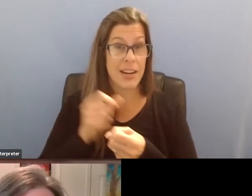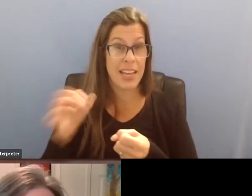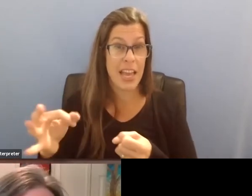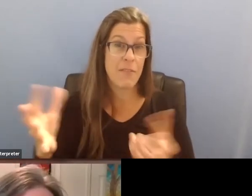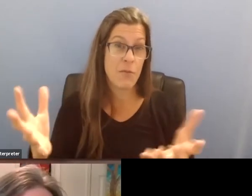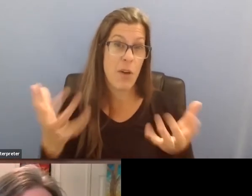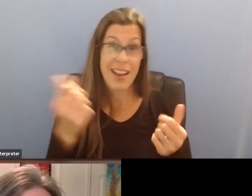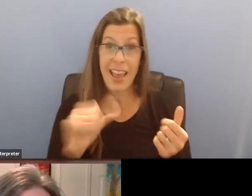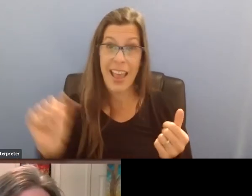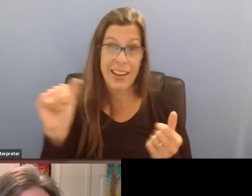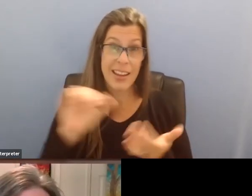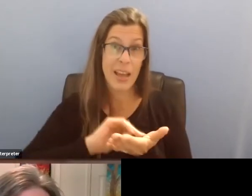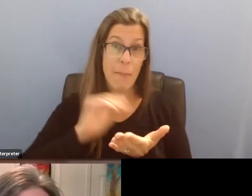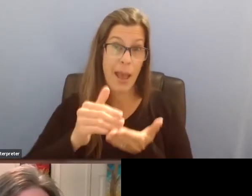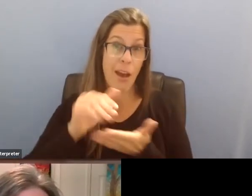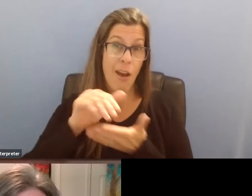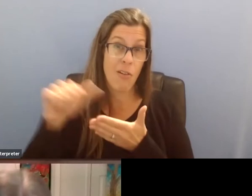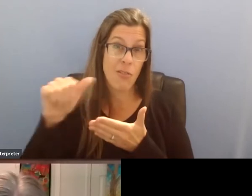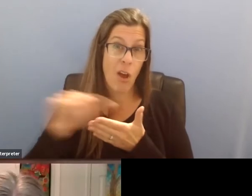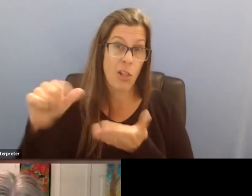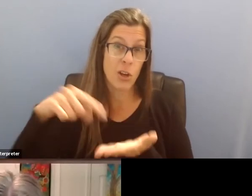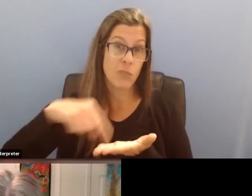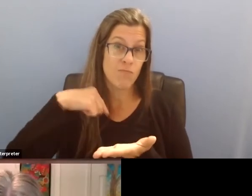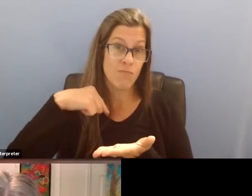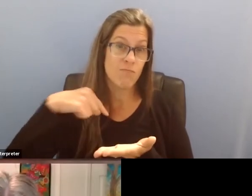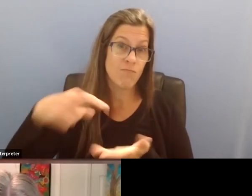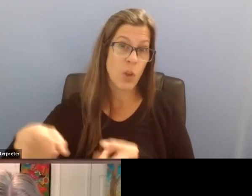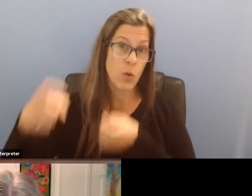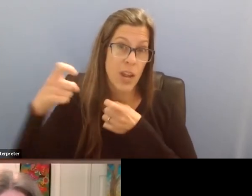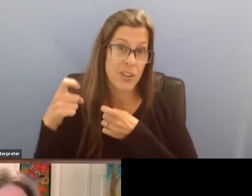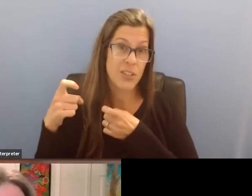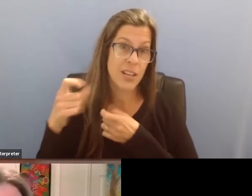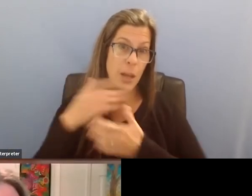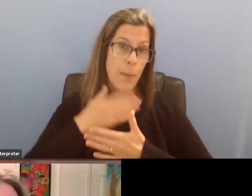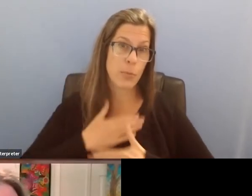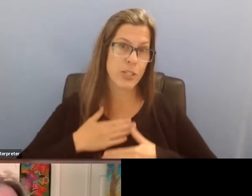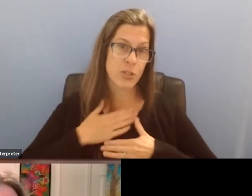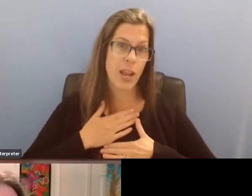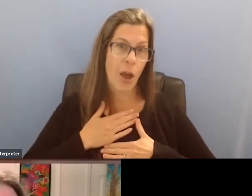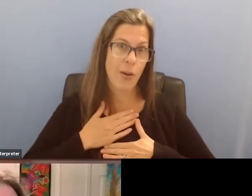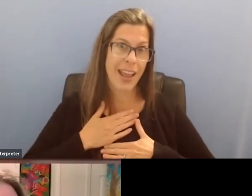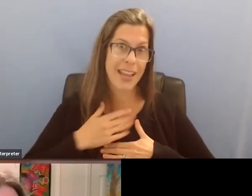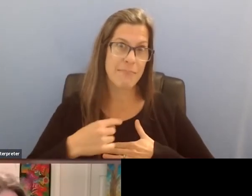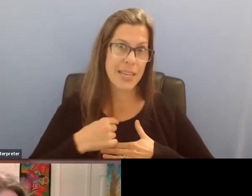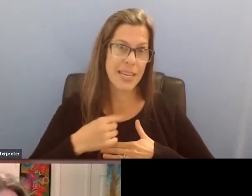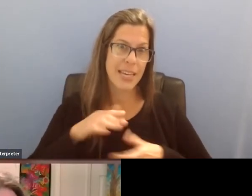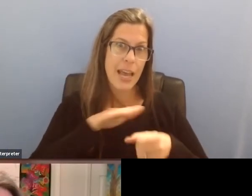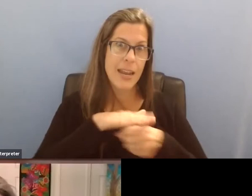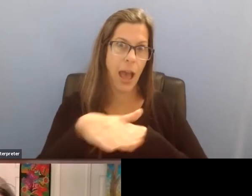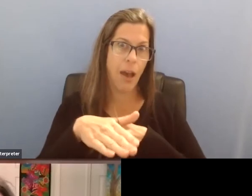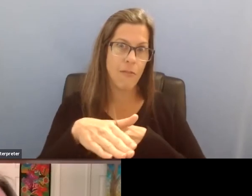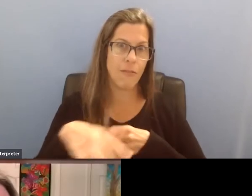Any donation is very much appreciated. Okay, that's enough from me. Jerry,